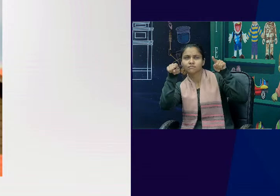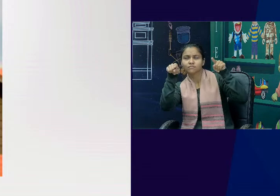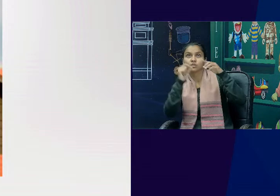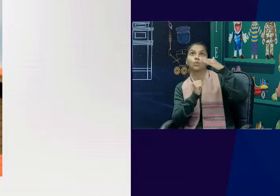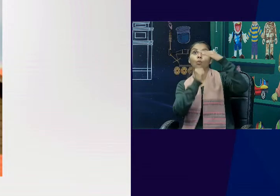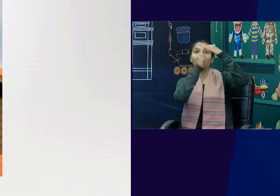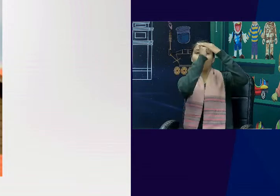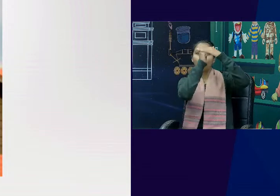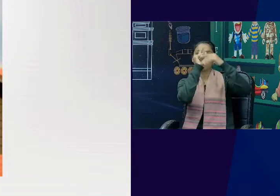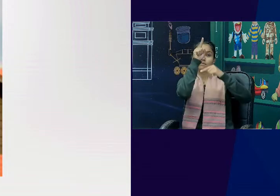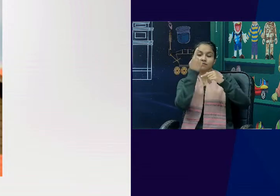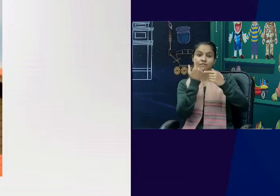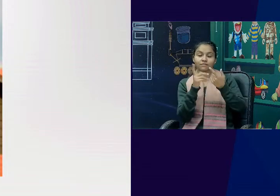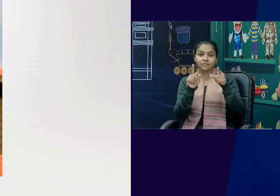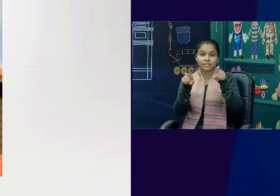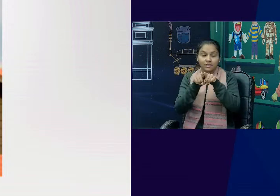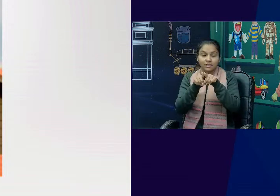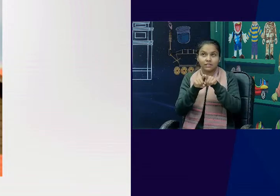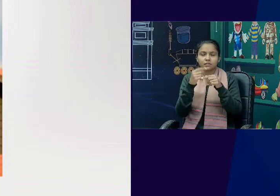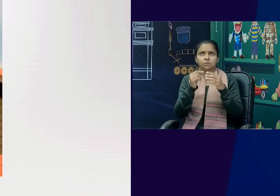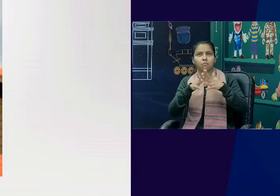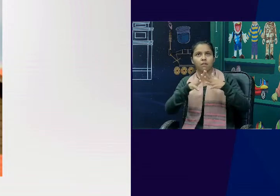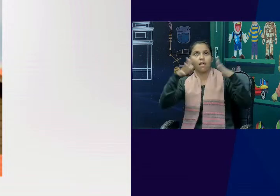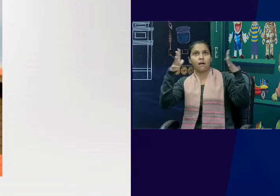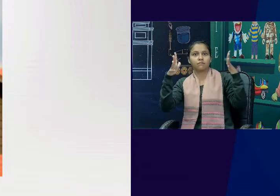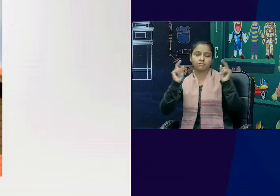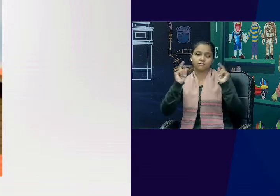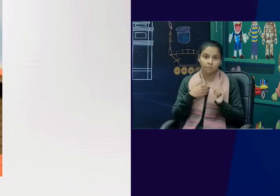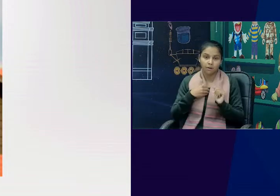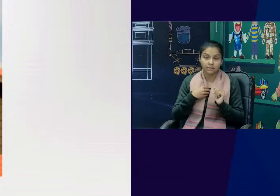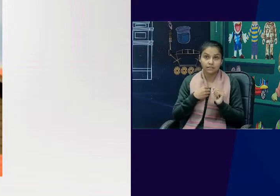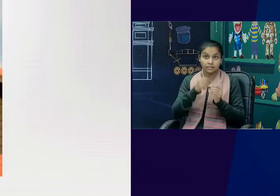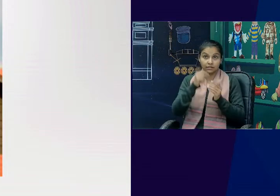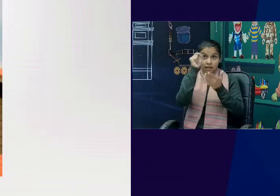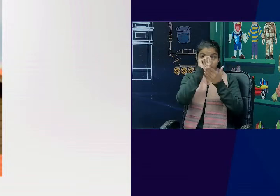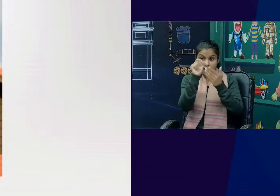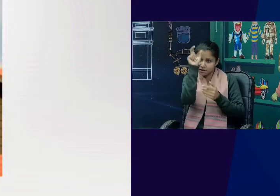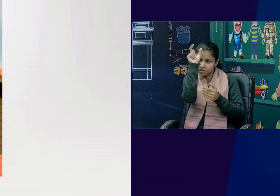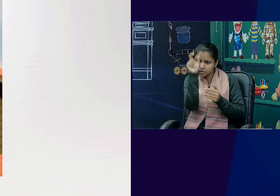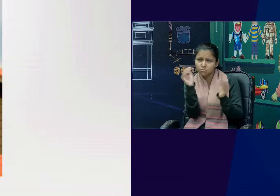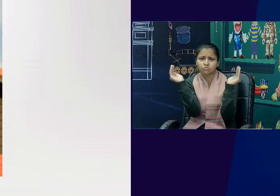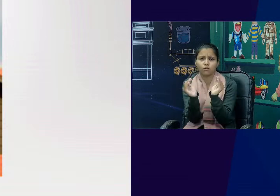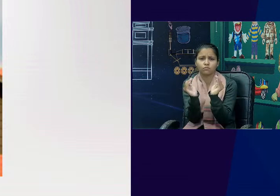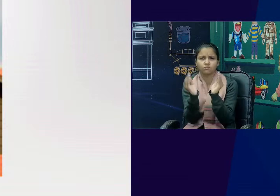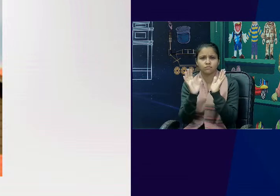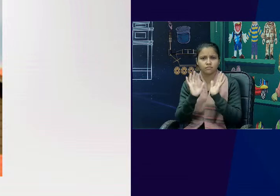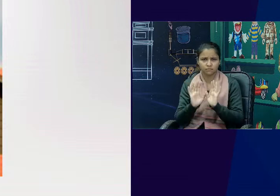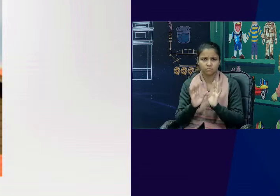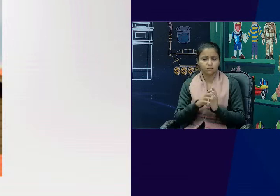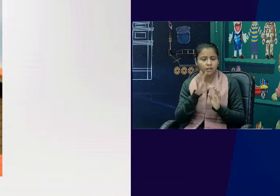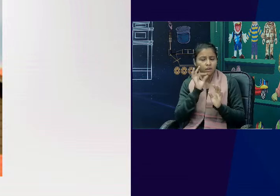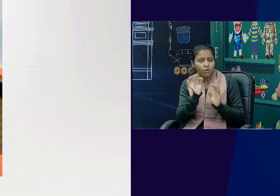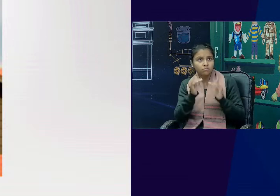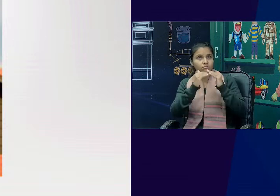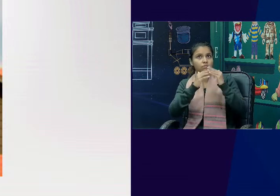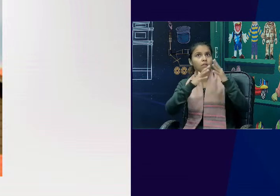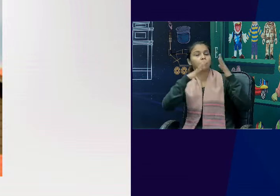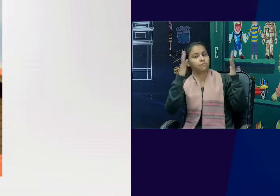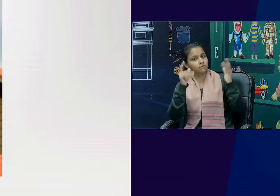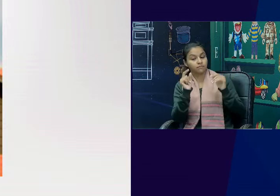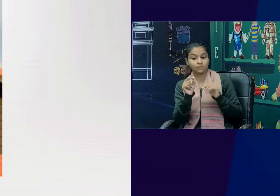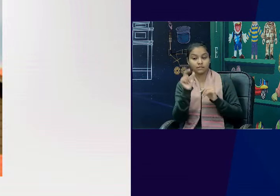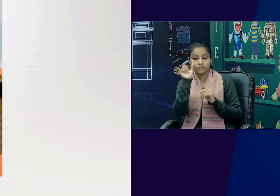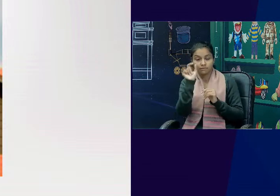this gable, it is a large structure, but in the writer's room it was a very small structure. And what he saw was